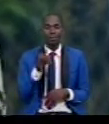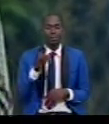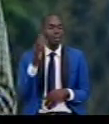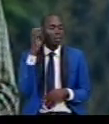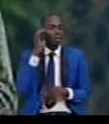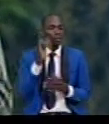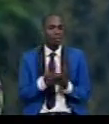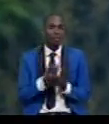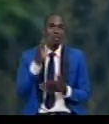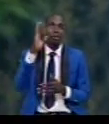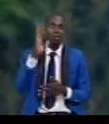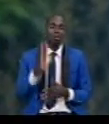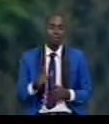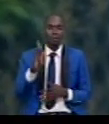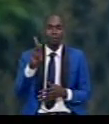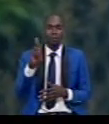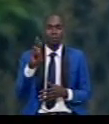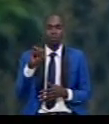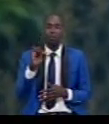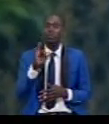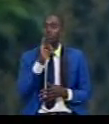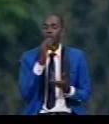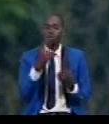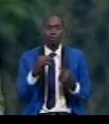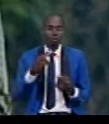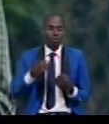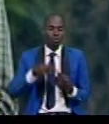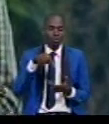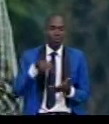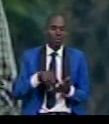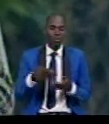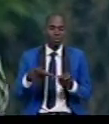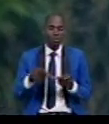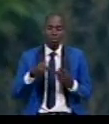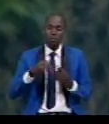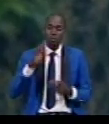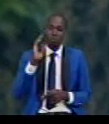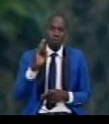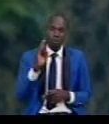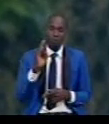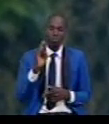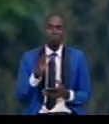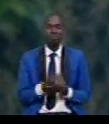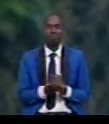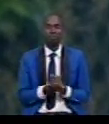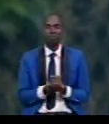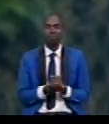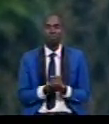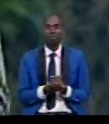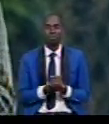to Port Harcourt to minister to us. So